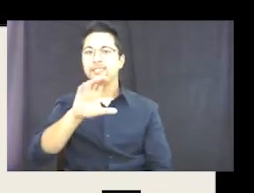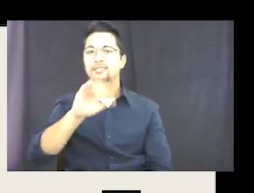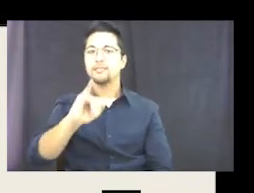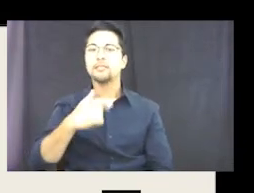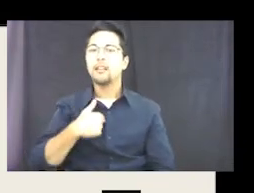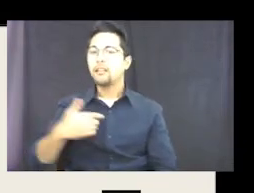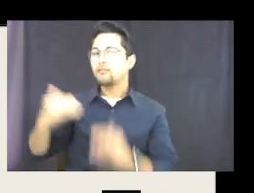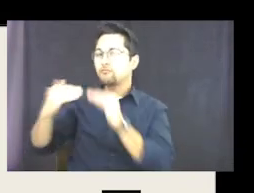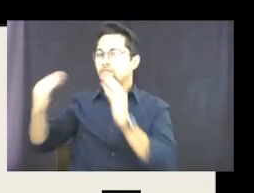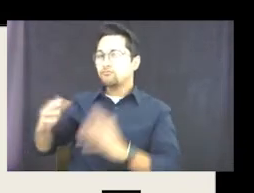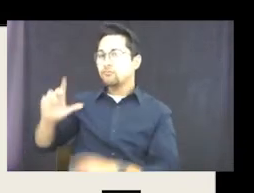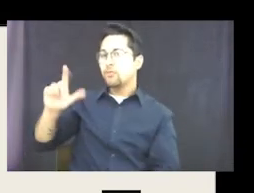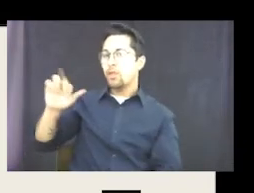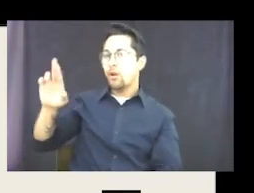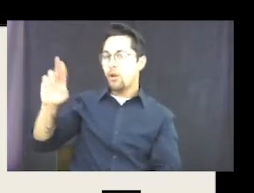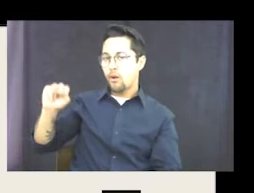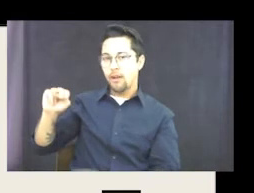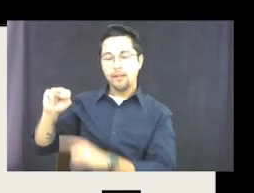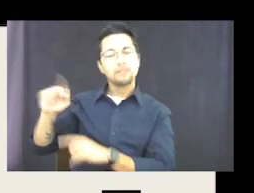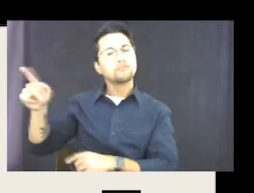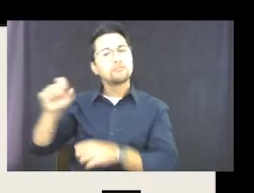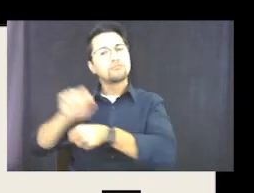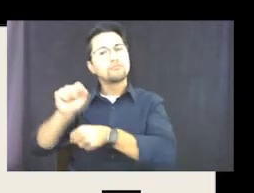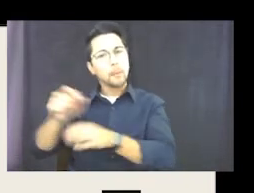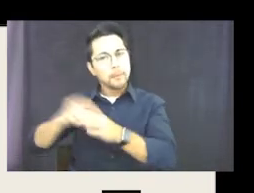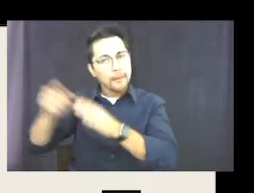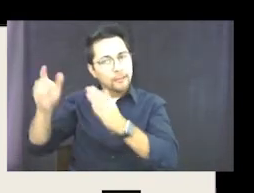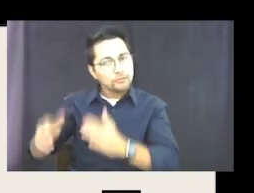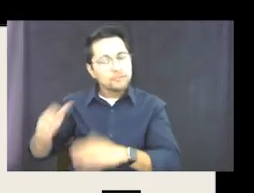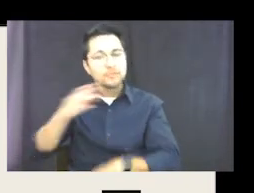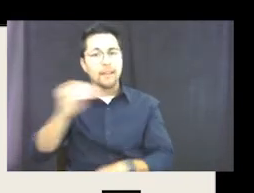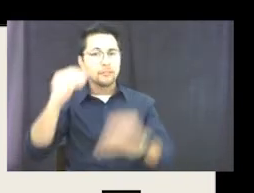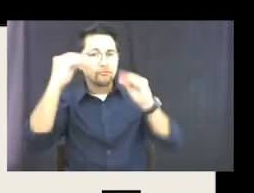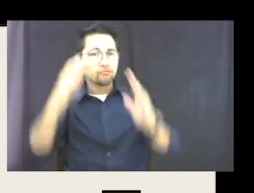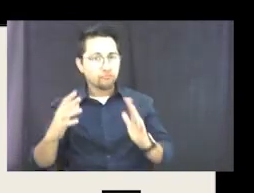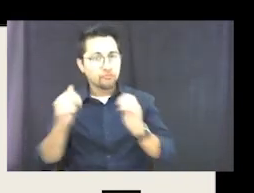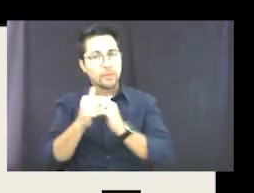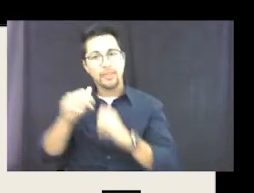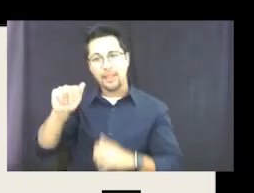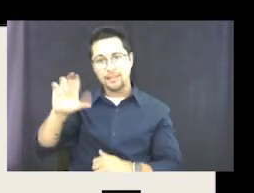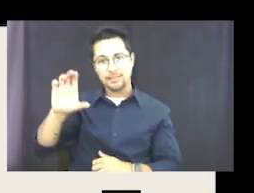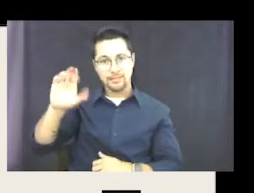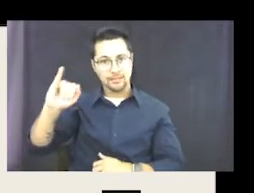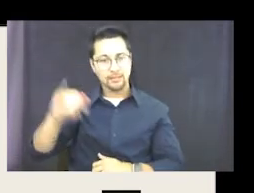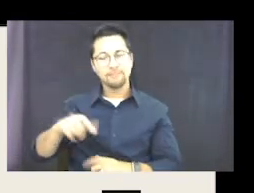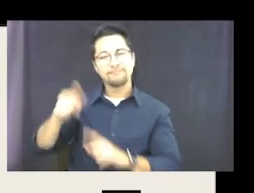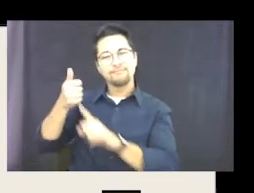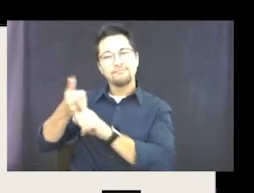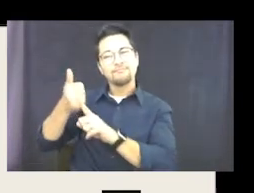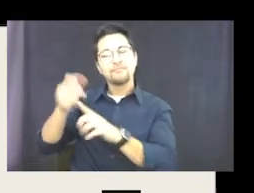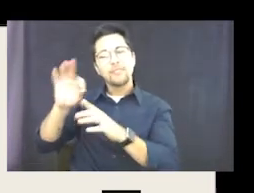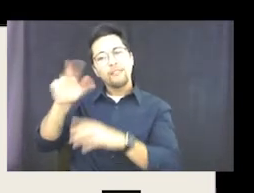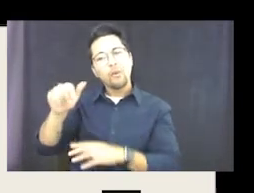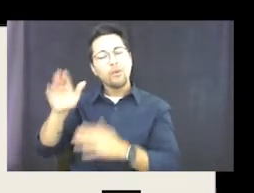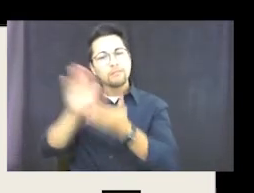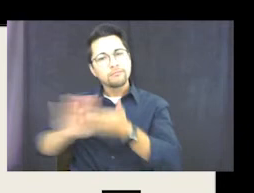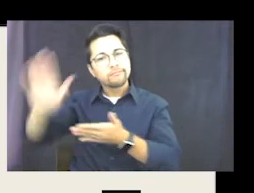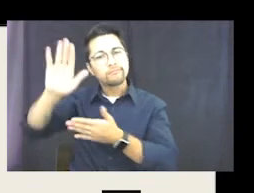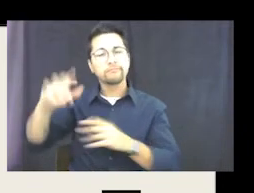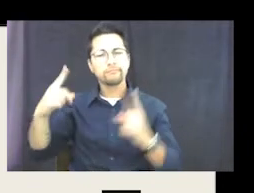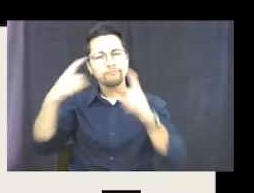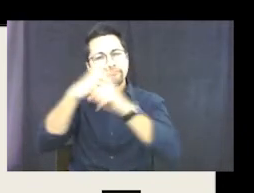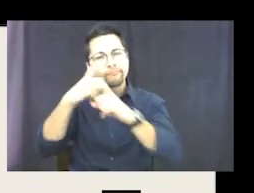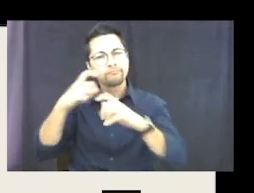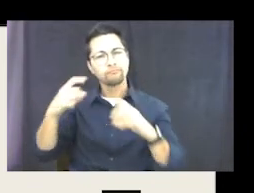with my colleague Lauren Berlingo, who is an employment specialist and instructor with ACI. ACI is a Florida postsecondary comprehensive transition